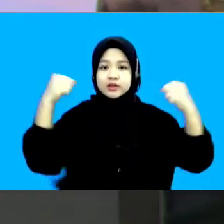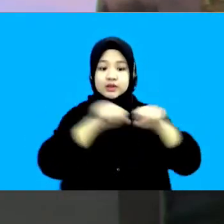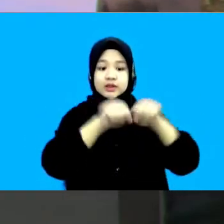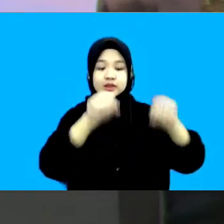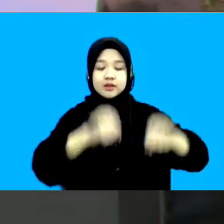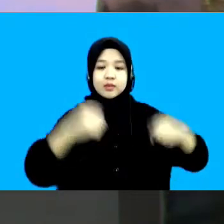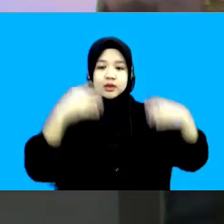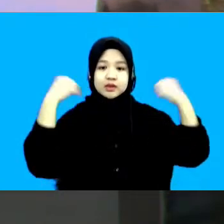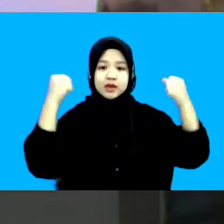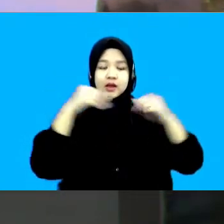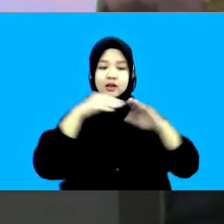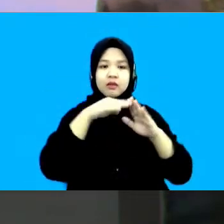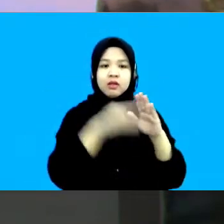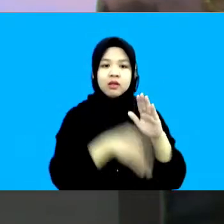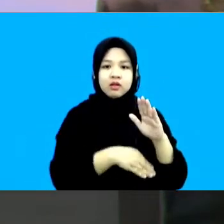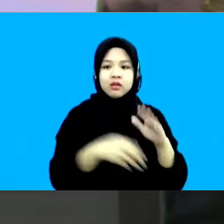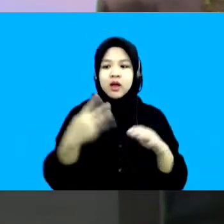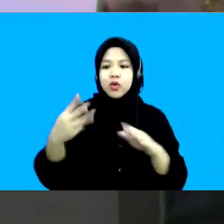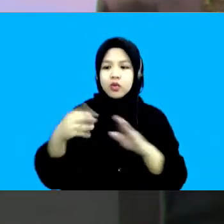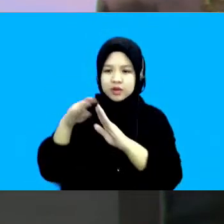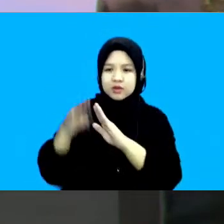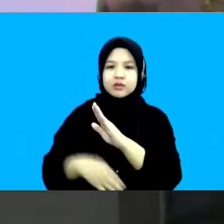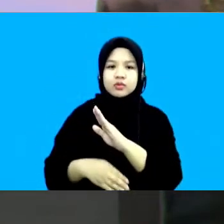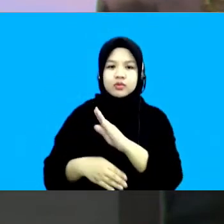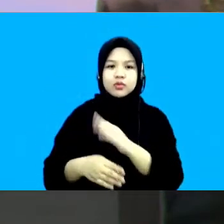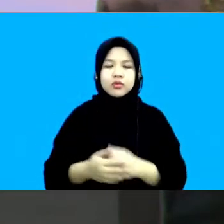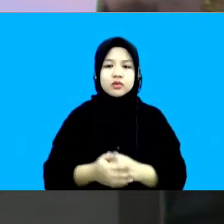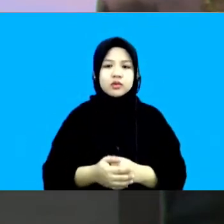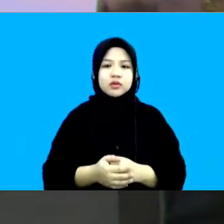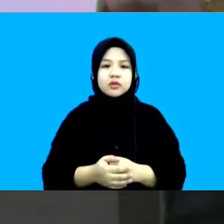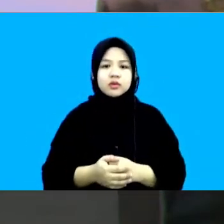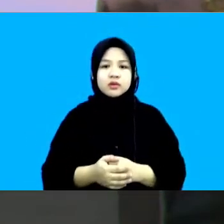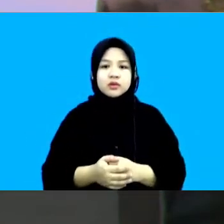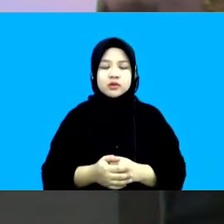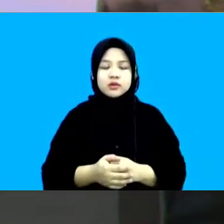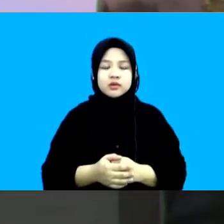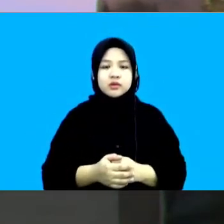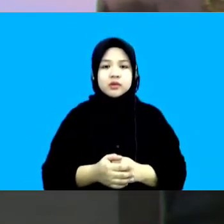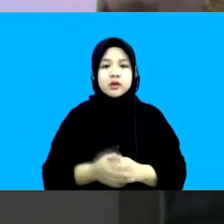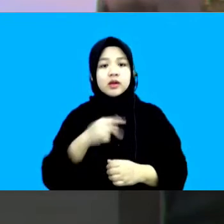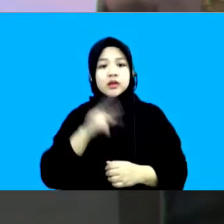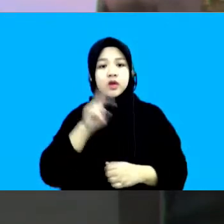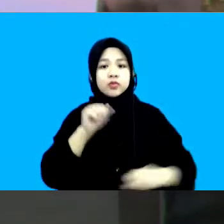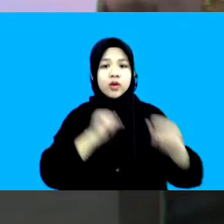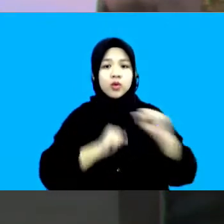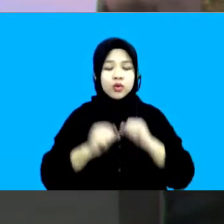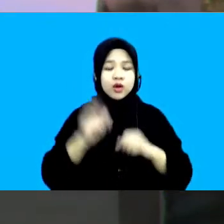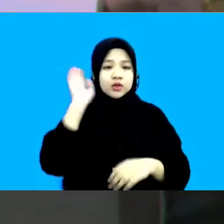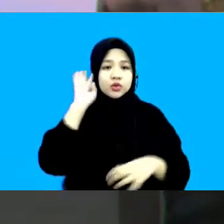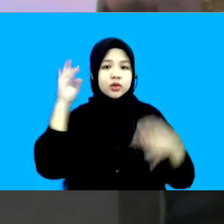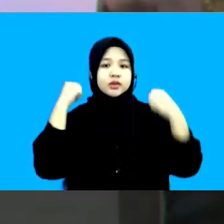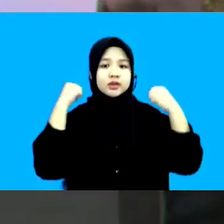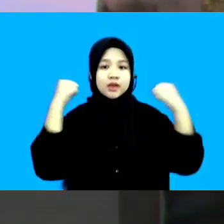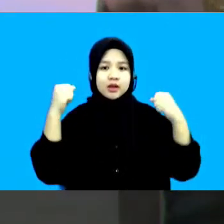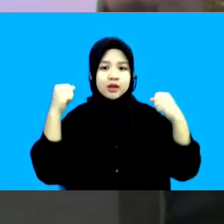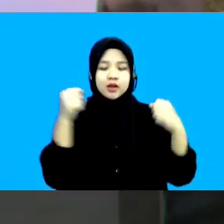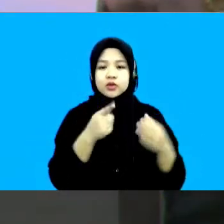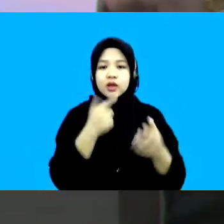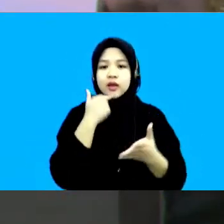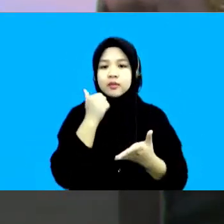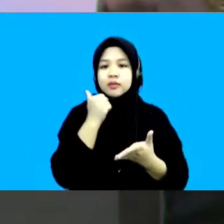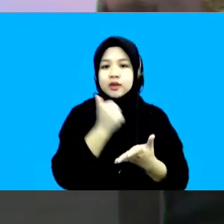Yeah. The third aspect related to the K-shaped recovery is this pandemic also hit disproportionately